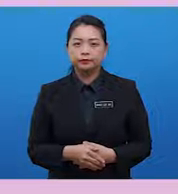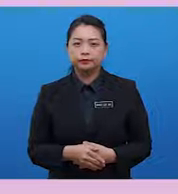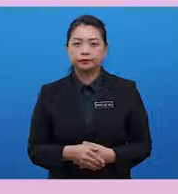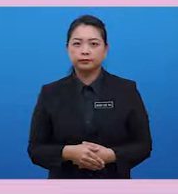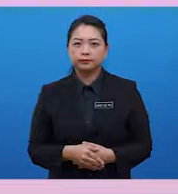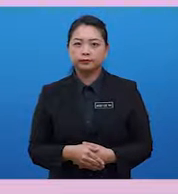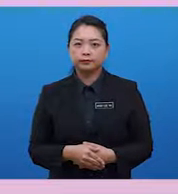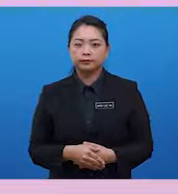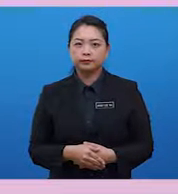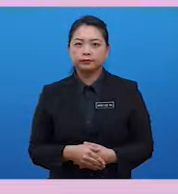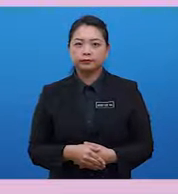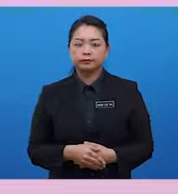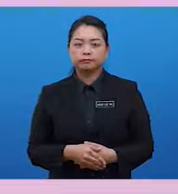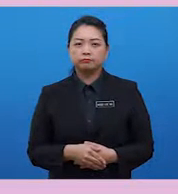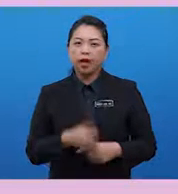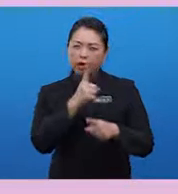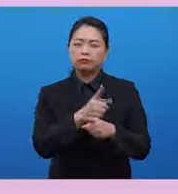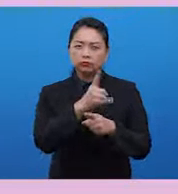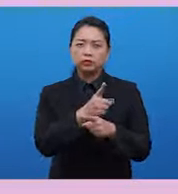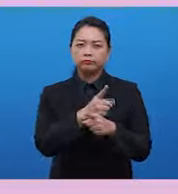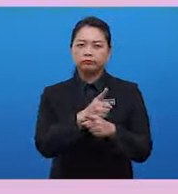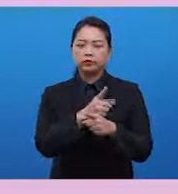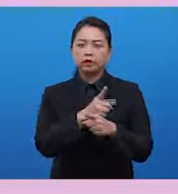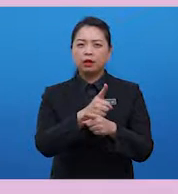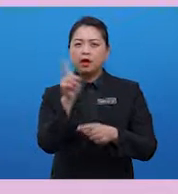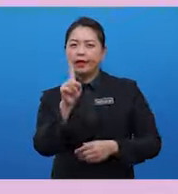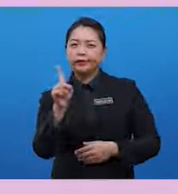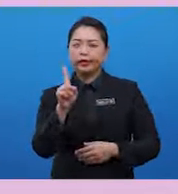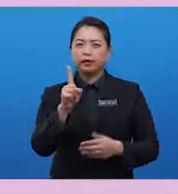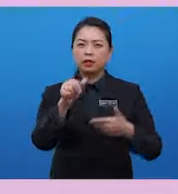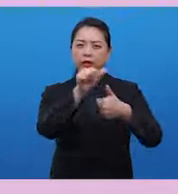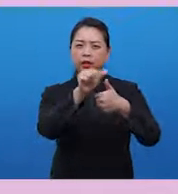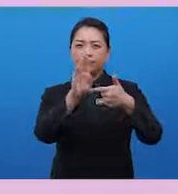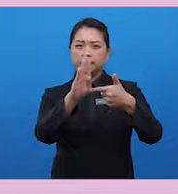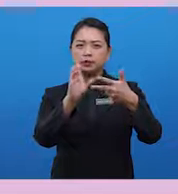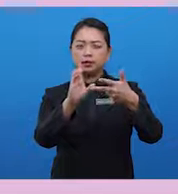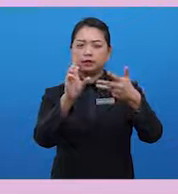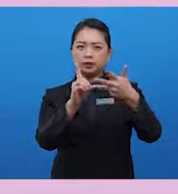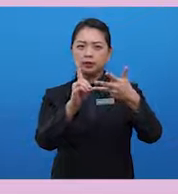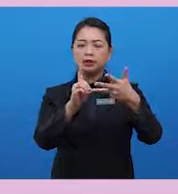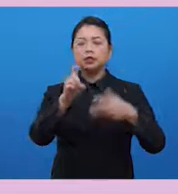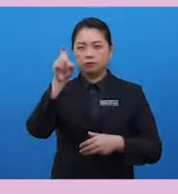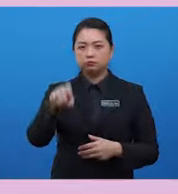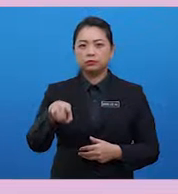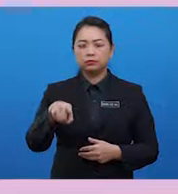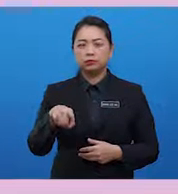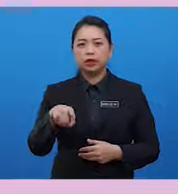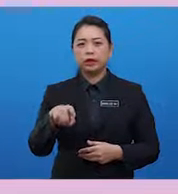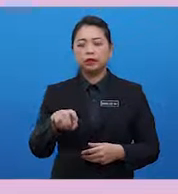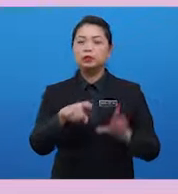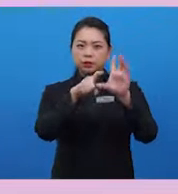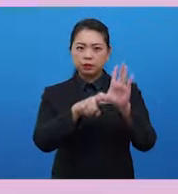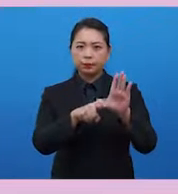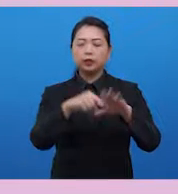Actually, any of the above answer is viable. It all depends on your